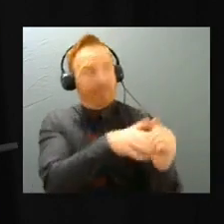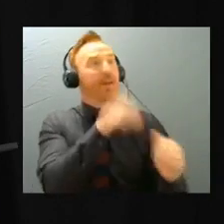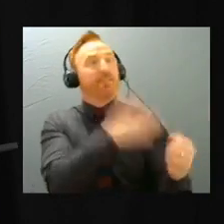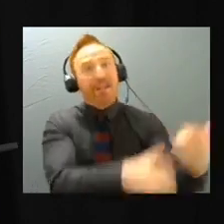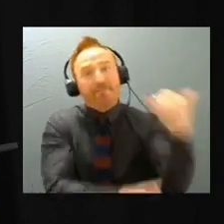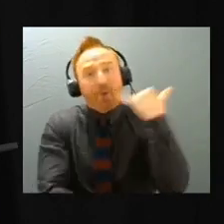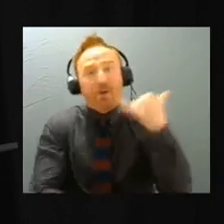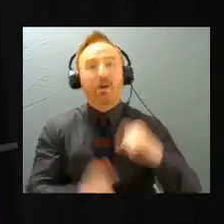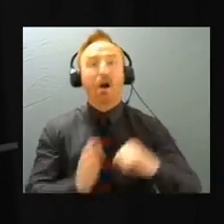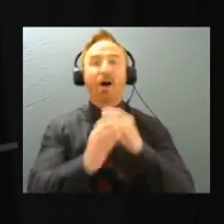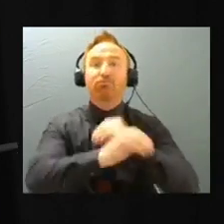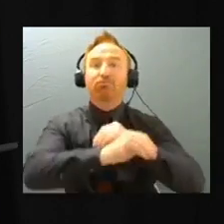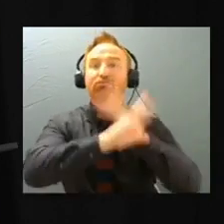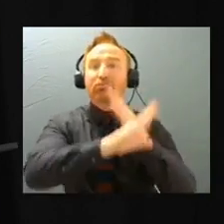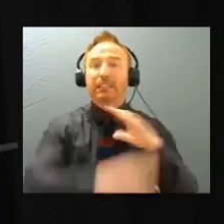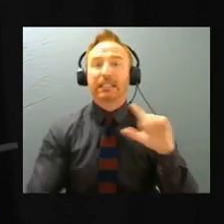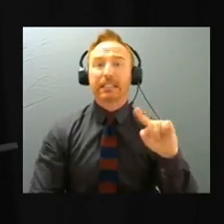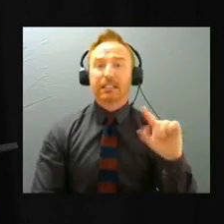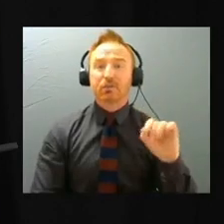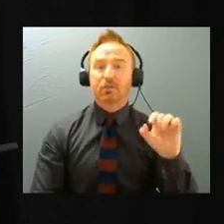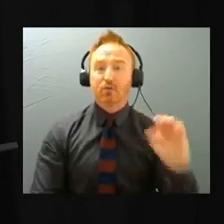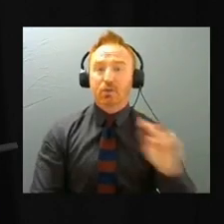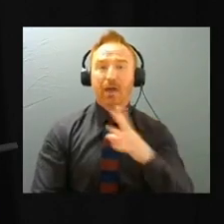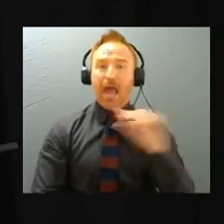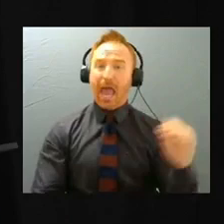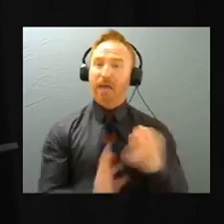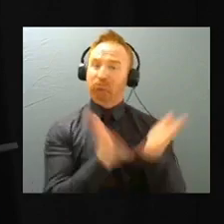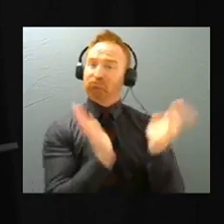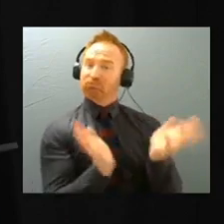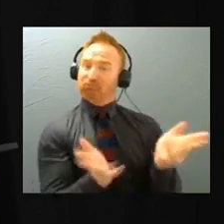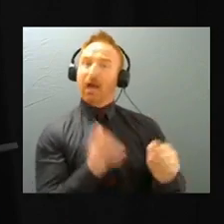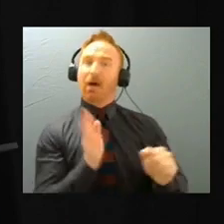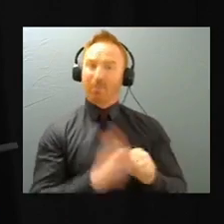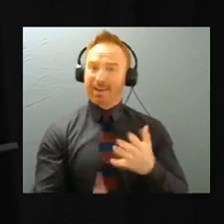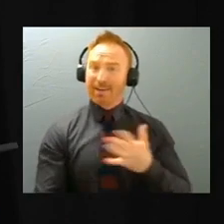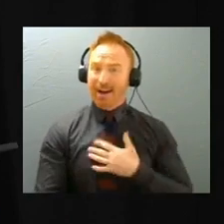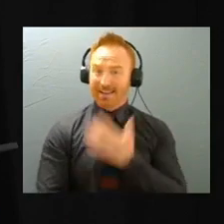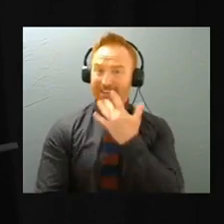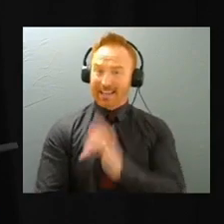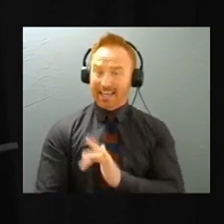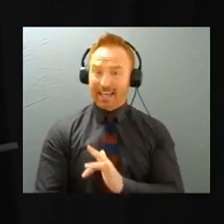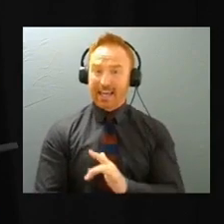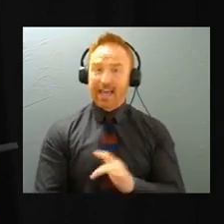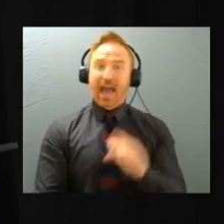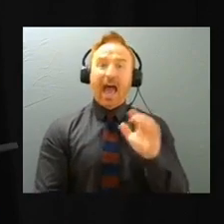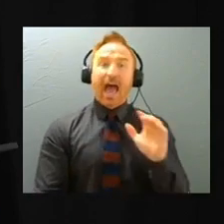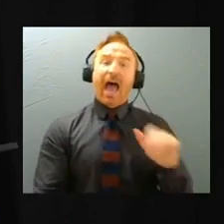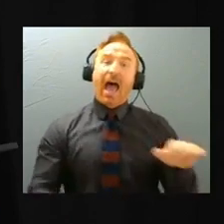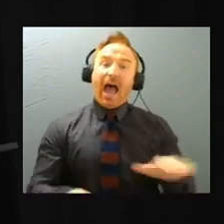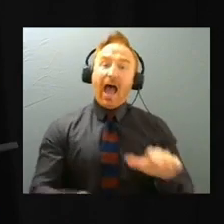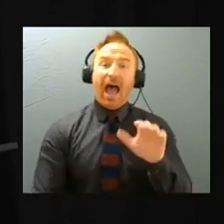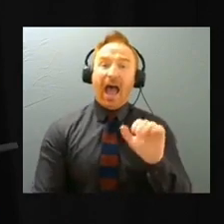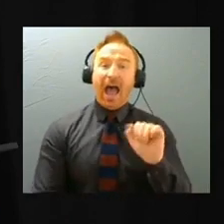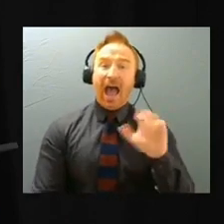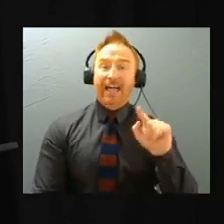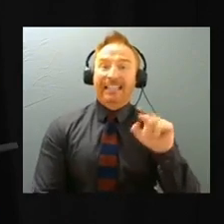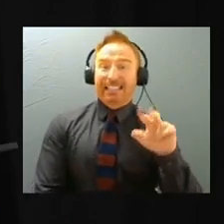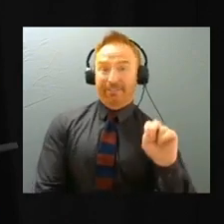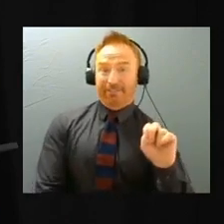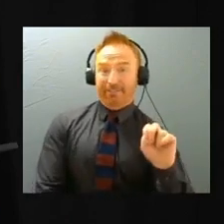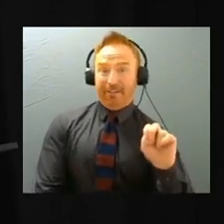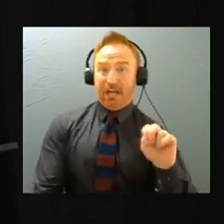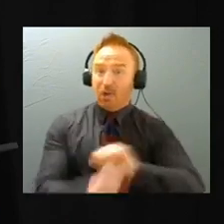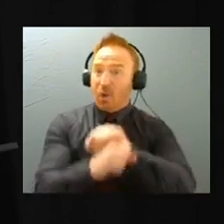and conversations. We are very fortunate to have no active cases of COVID-19 in the territory. This